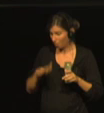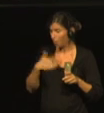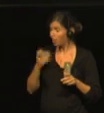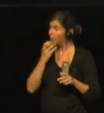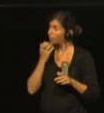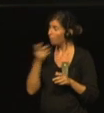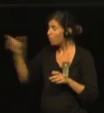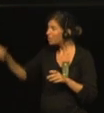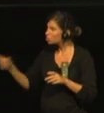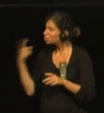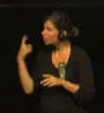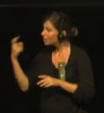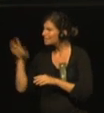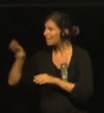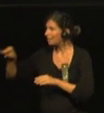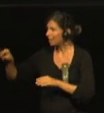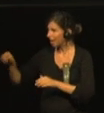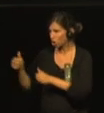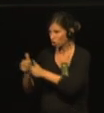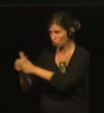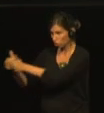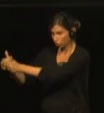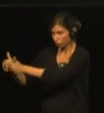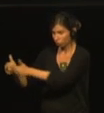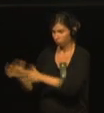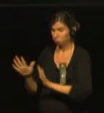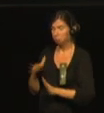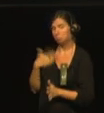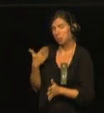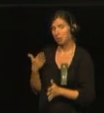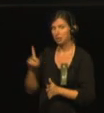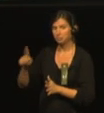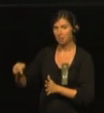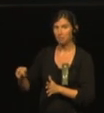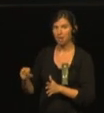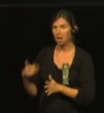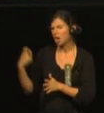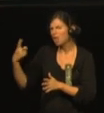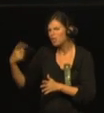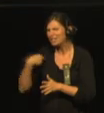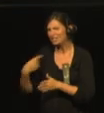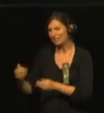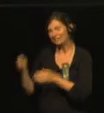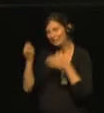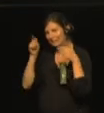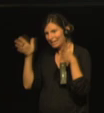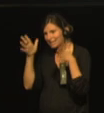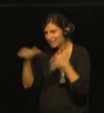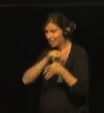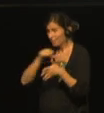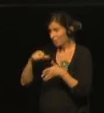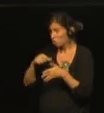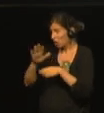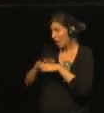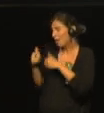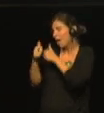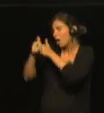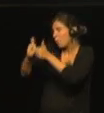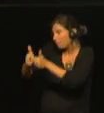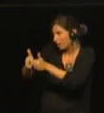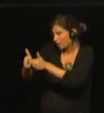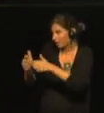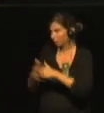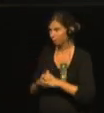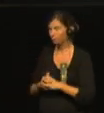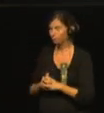that personal assistance is necessary to be able to go out. But it can also